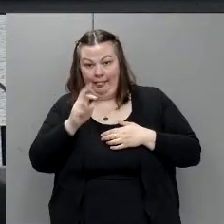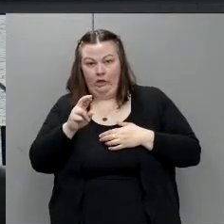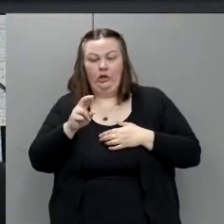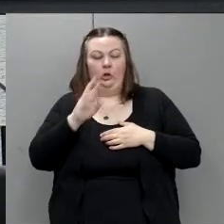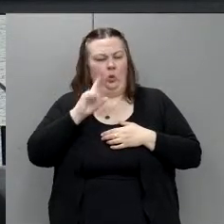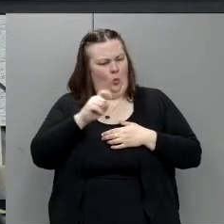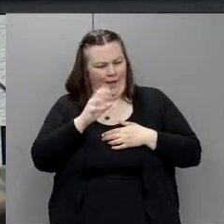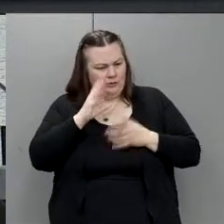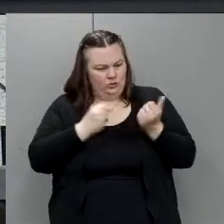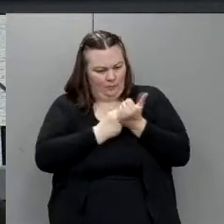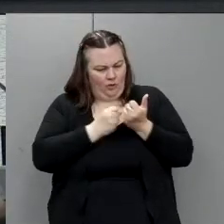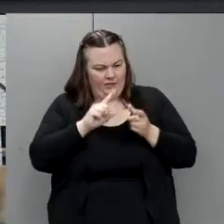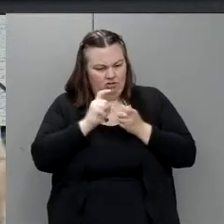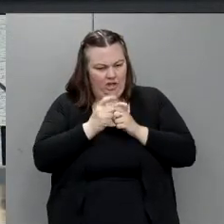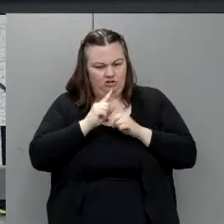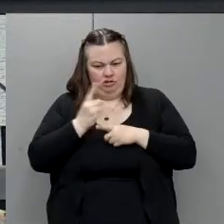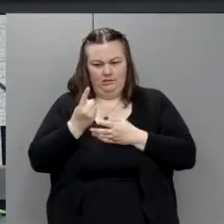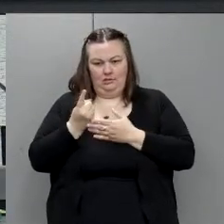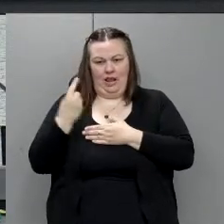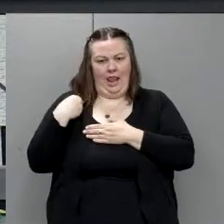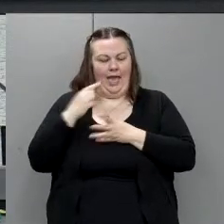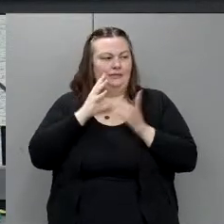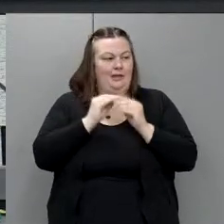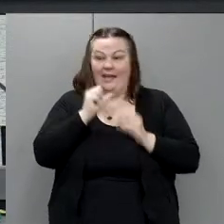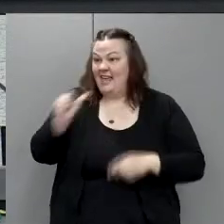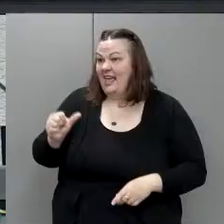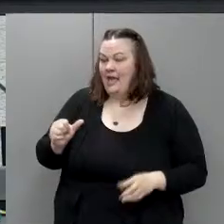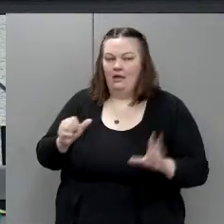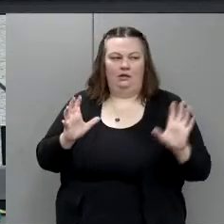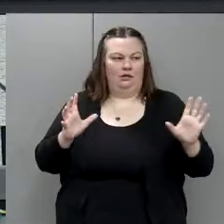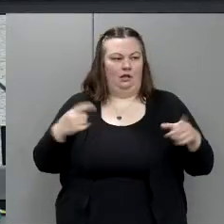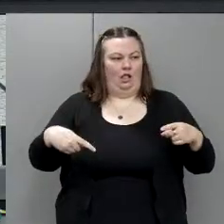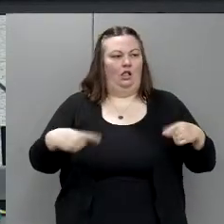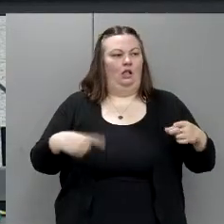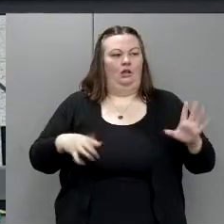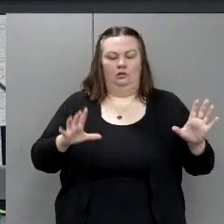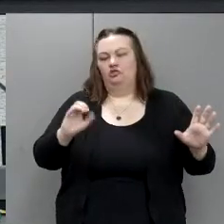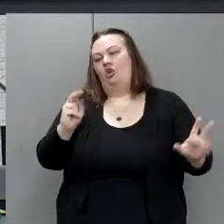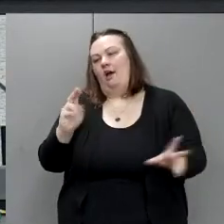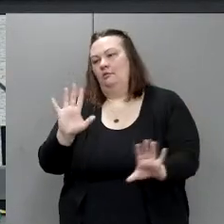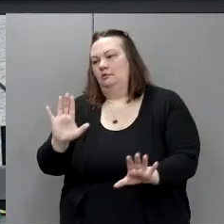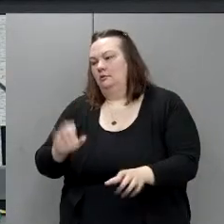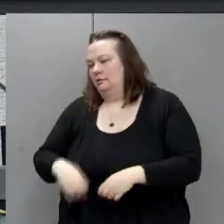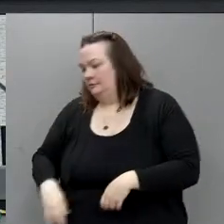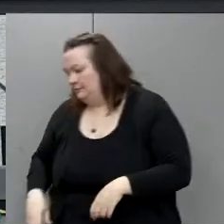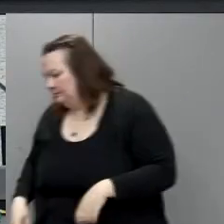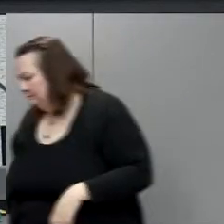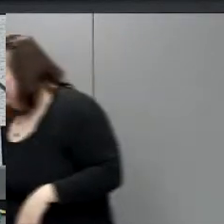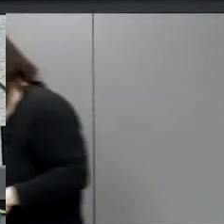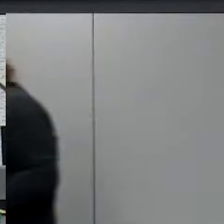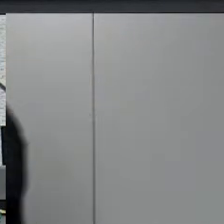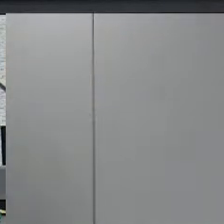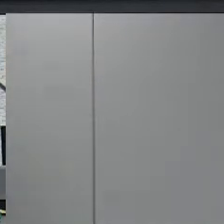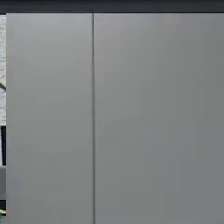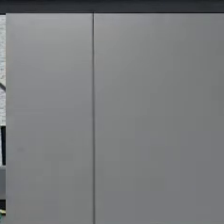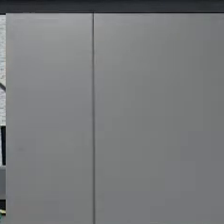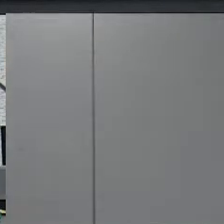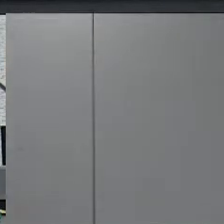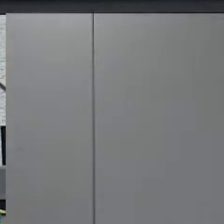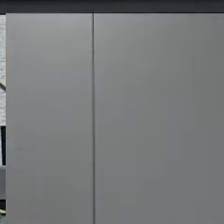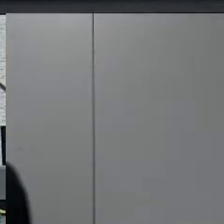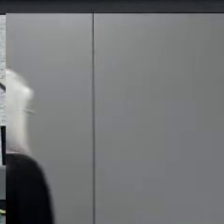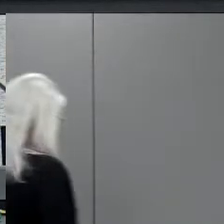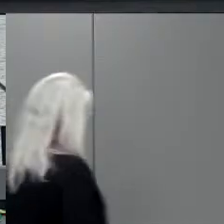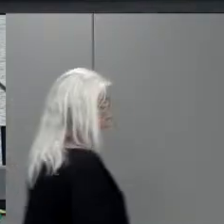did you support the changes last meeting? I didn't. John, address your questions up here, please.